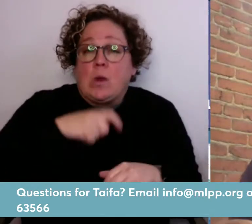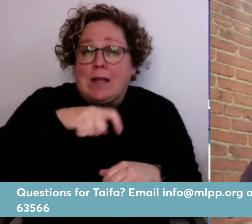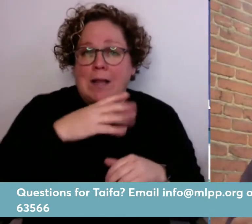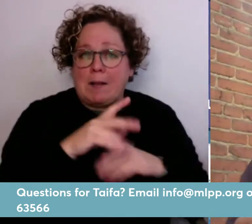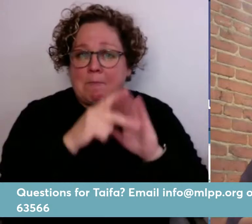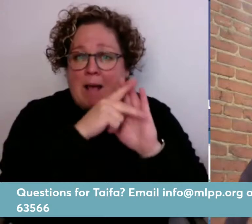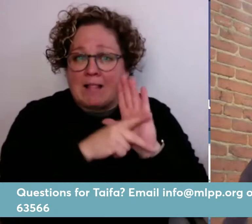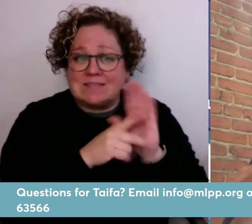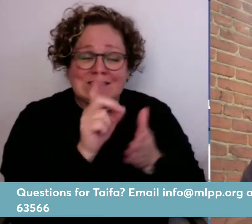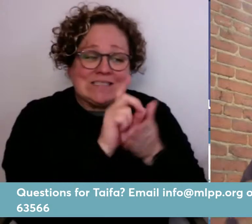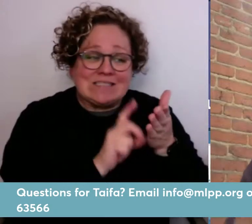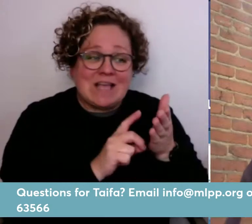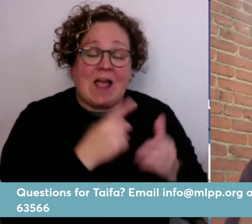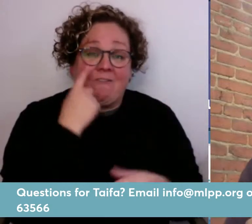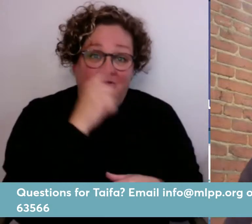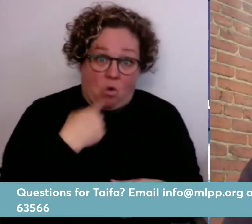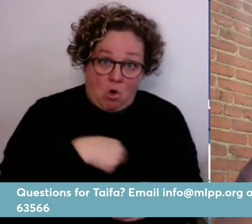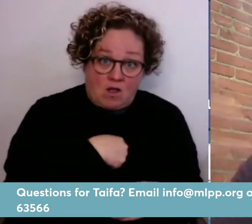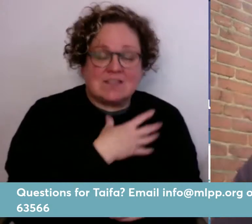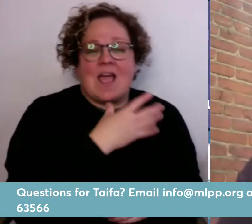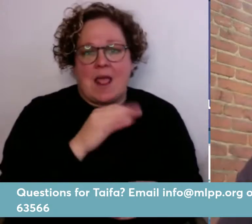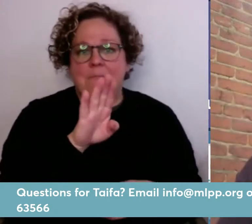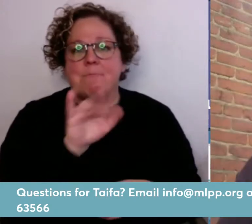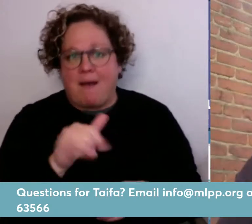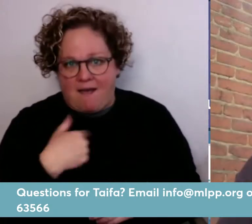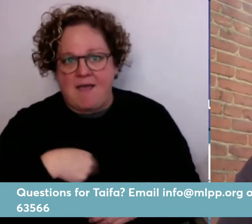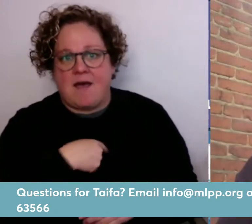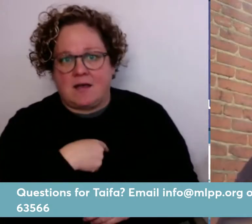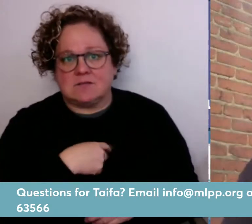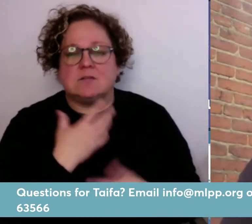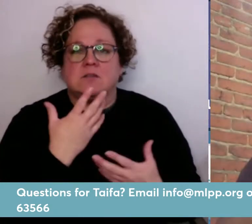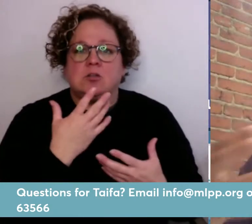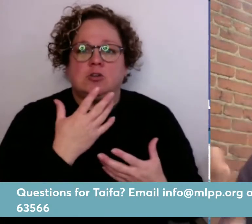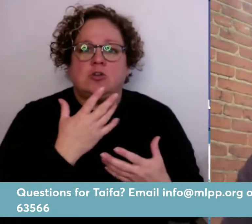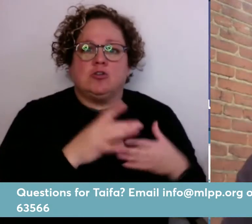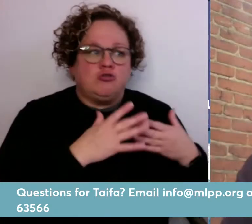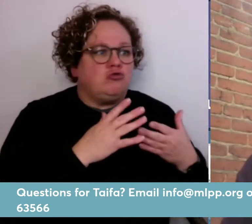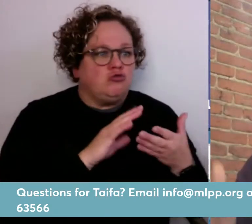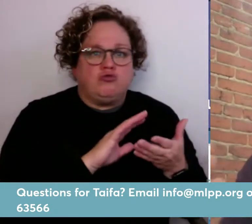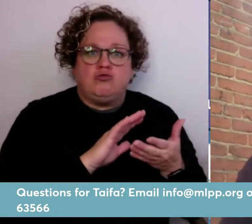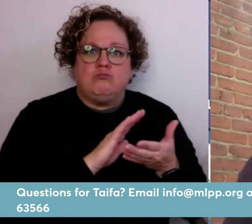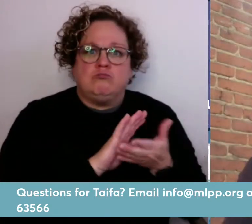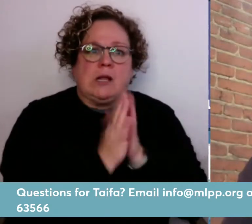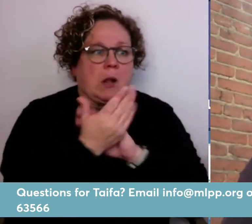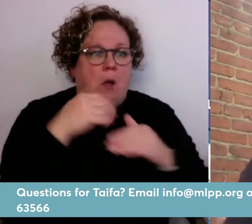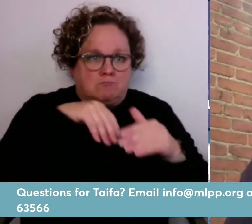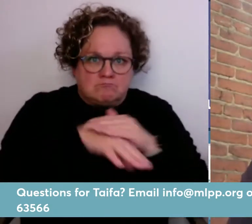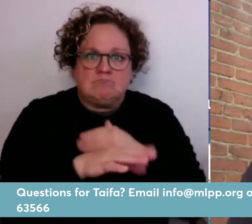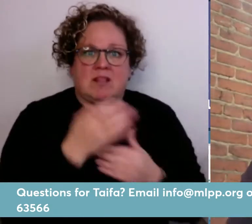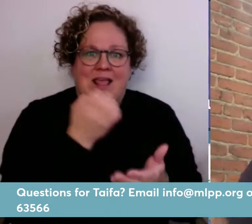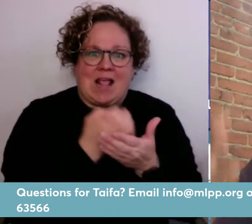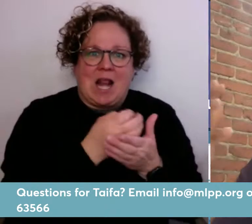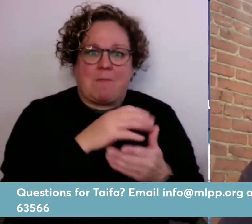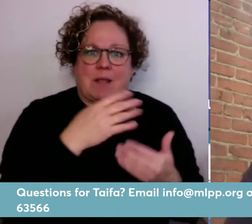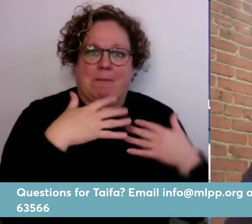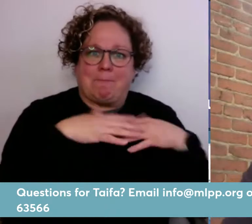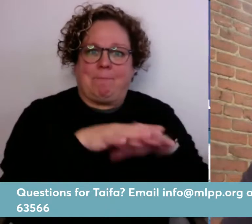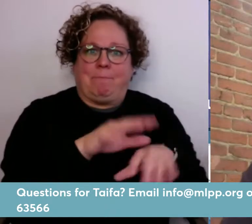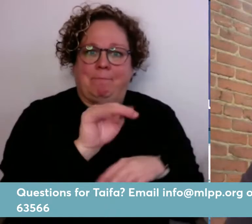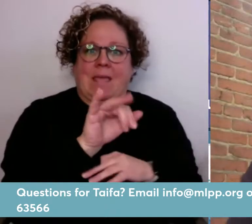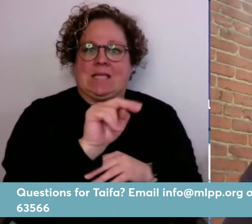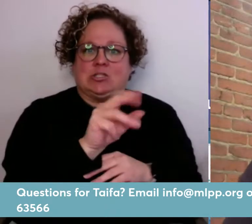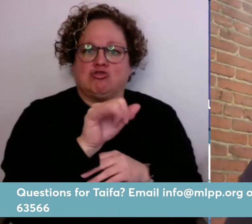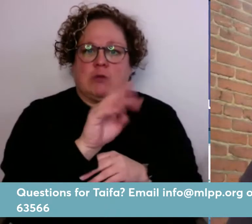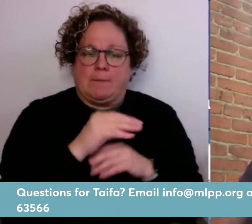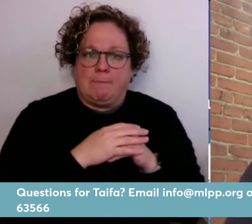and by us that bring us into the economic mainstream, because policies that elevate Black women will